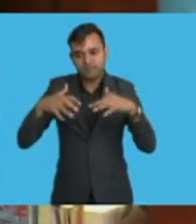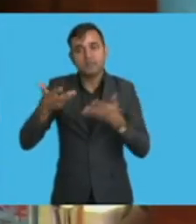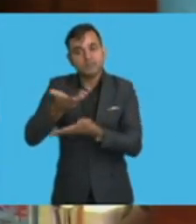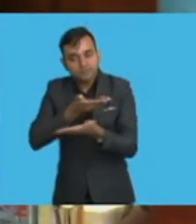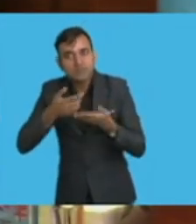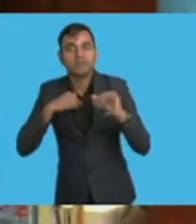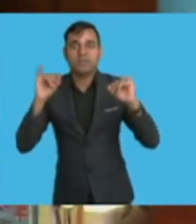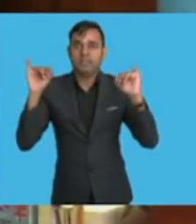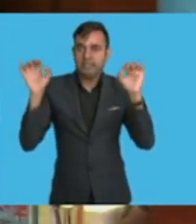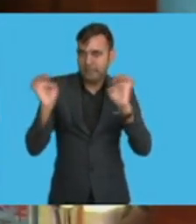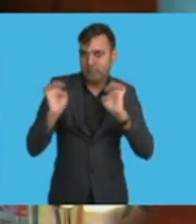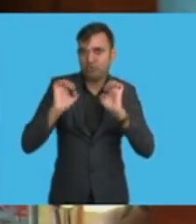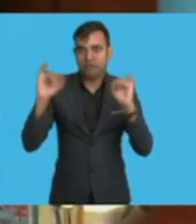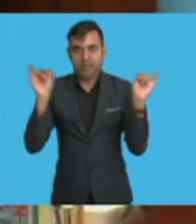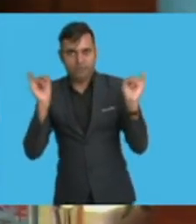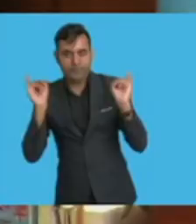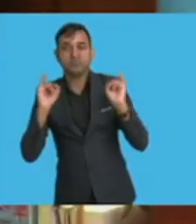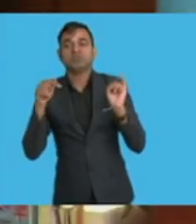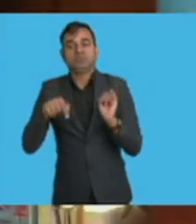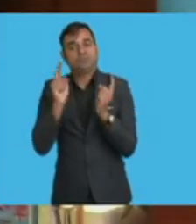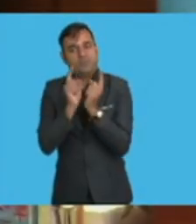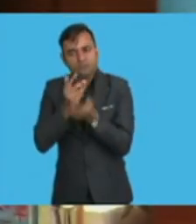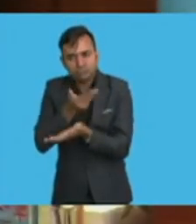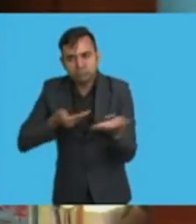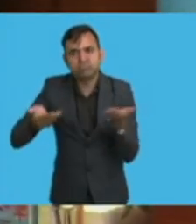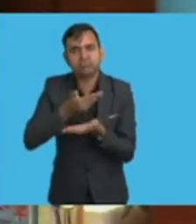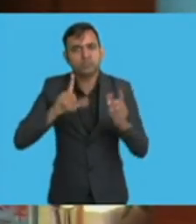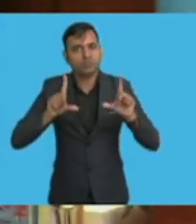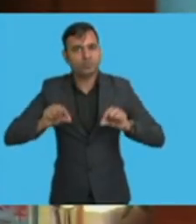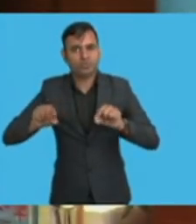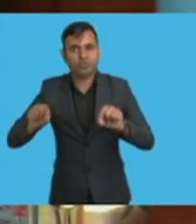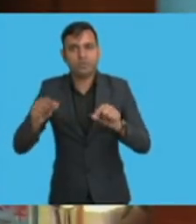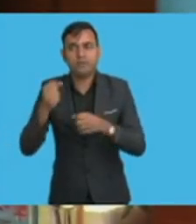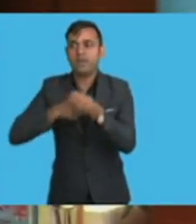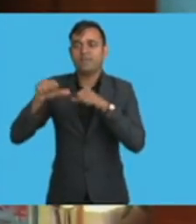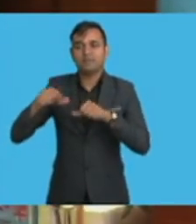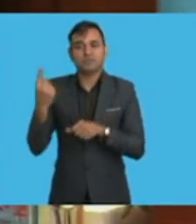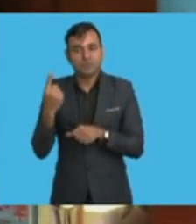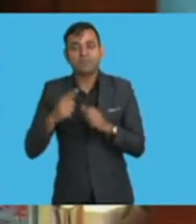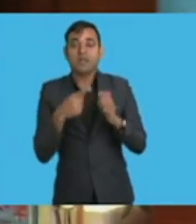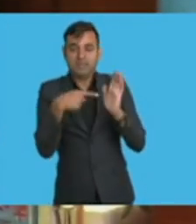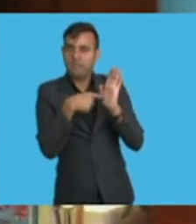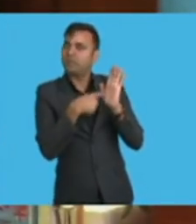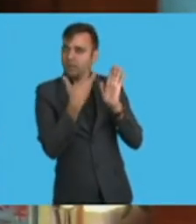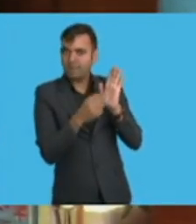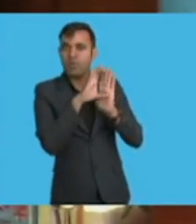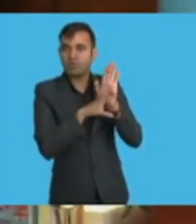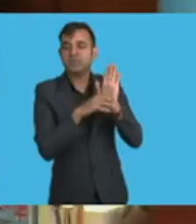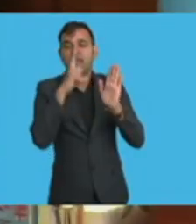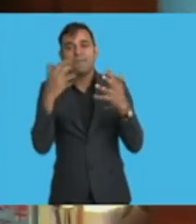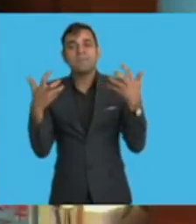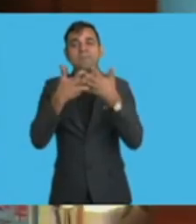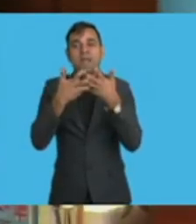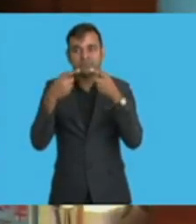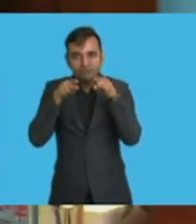any complications. I therefore rule that the provisions of the Constitution and the standing orders have been complied with accordingly, and